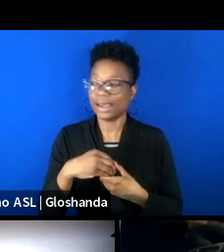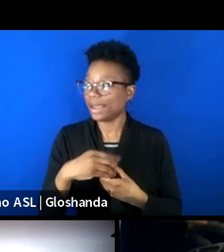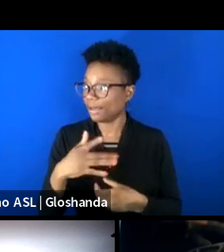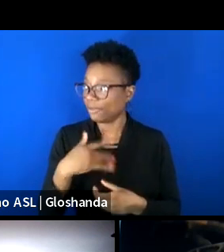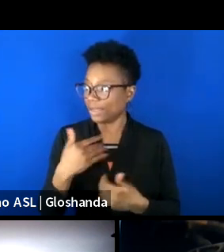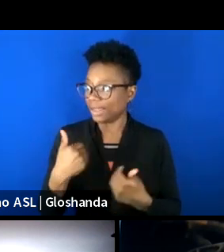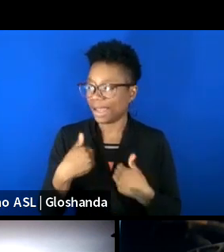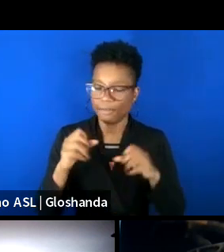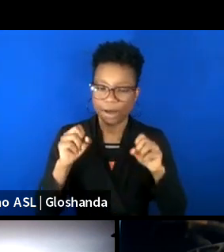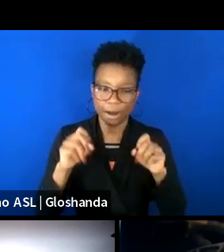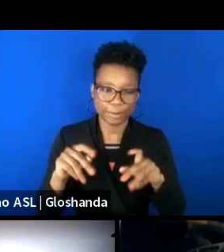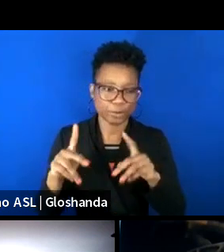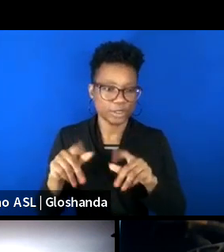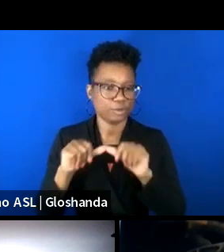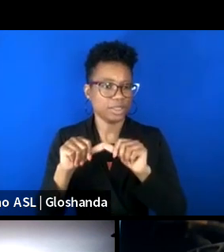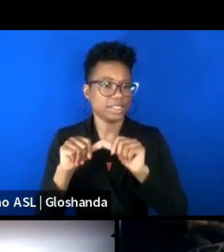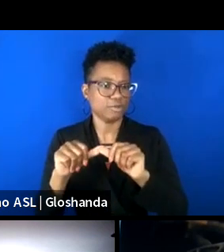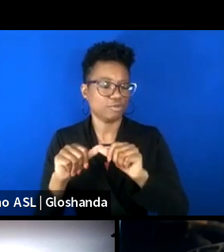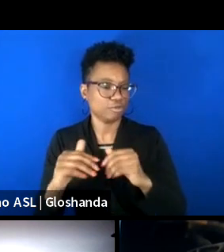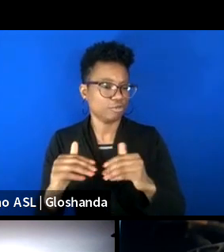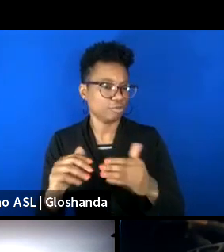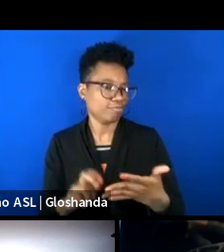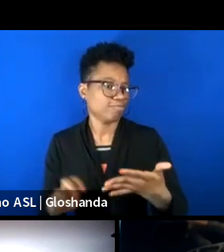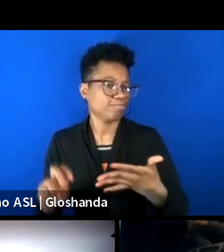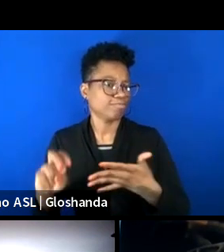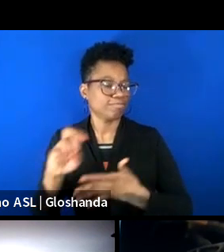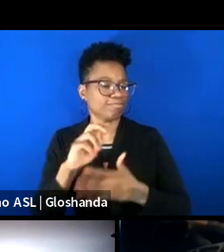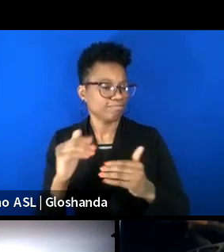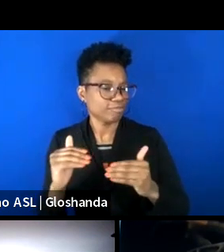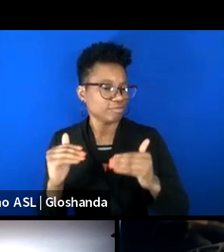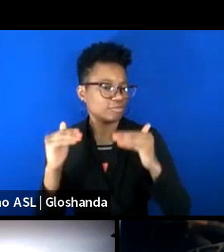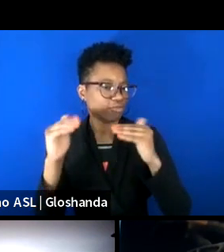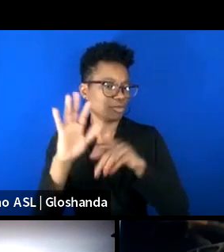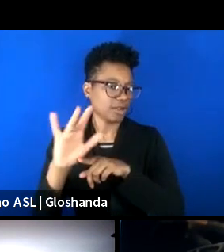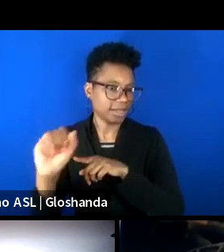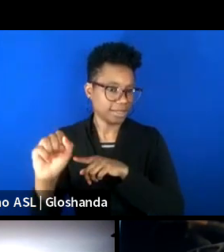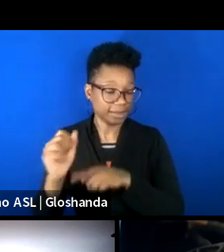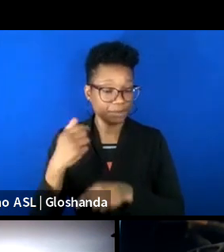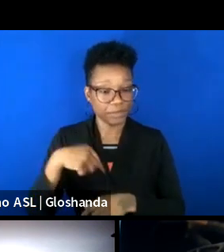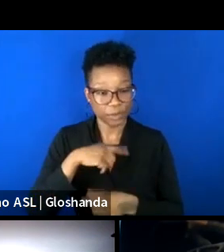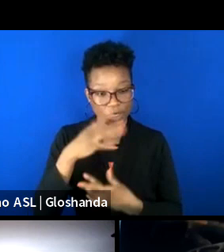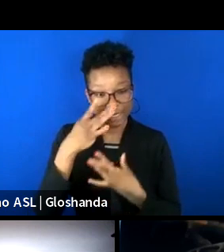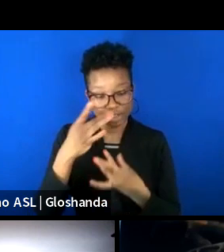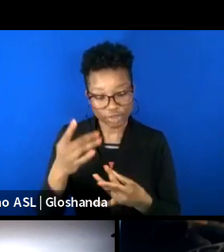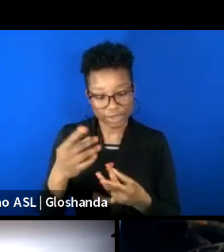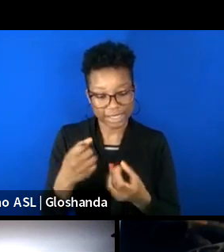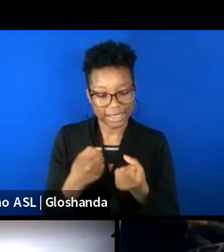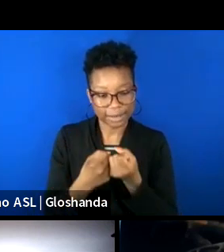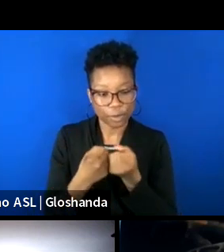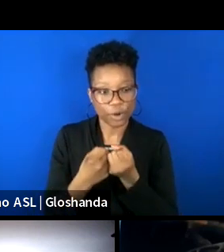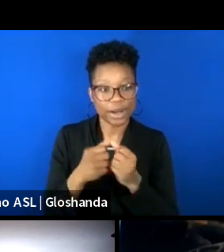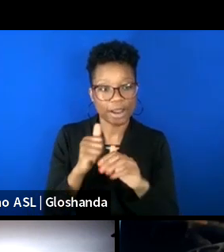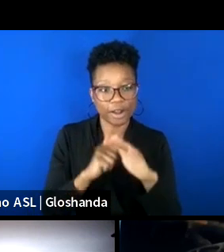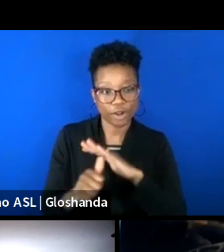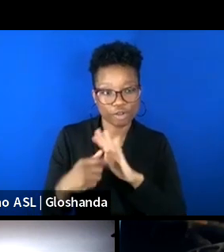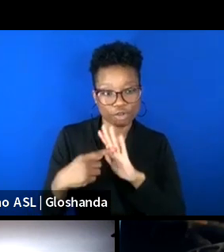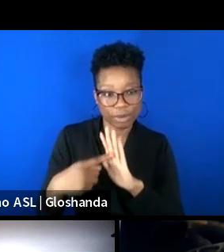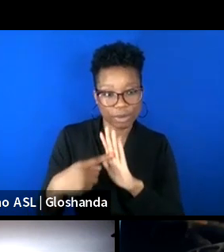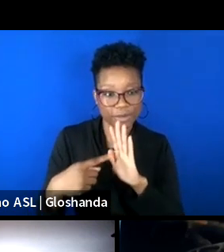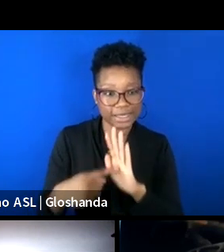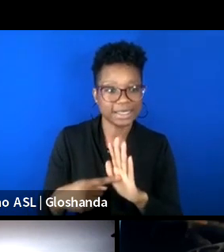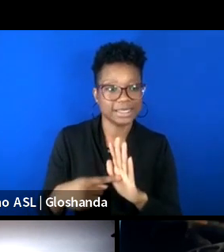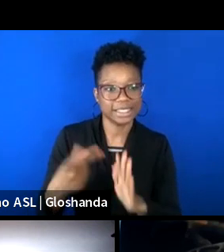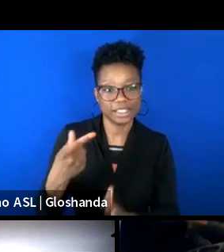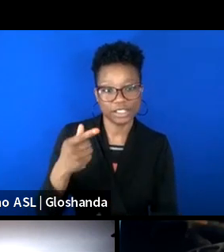to continue to rise. And so, you know, we're interested in supporting underrepresented genders. We're interested in supporting